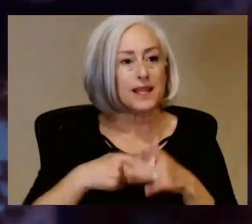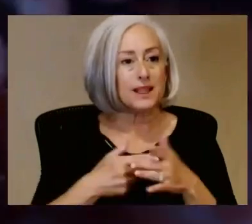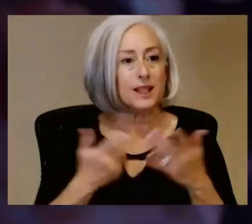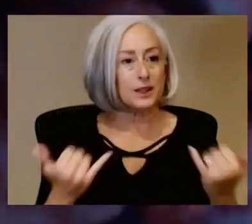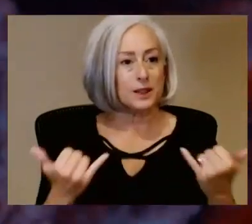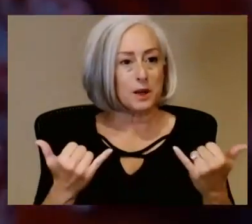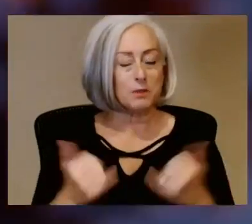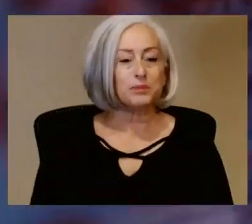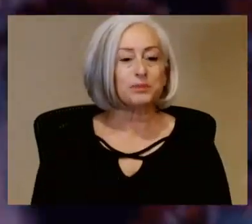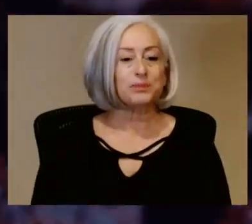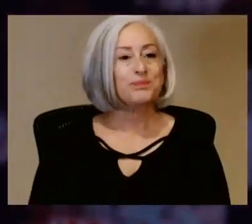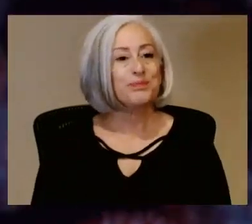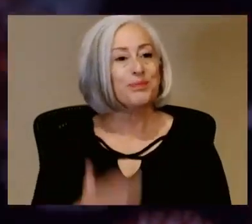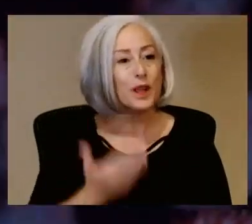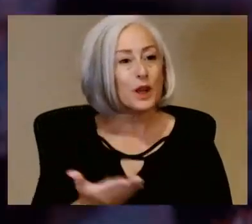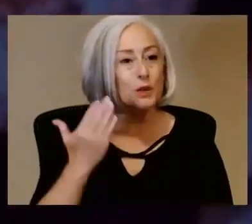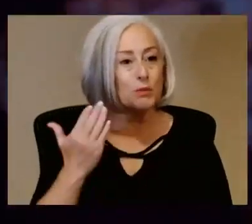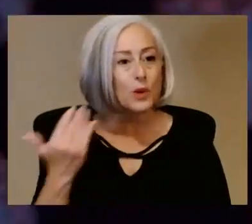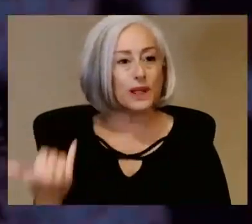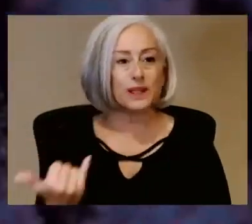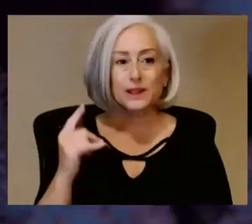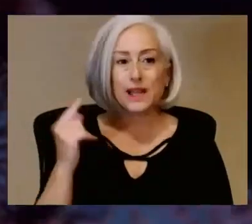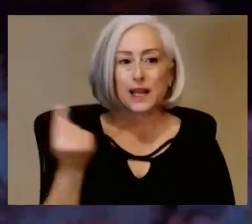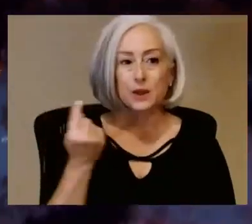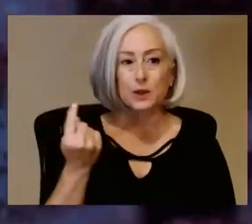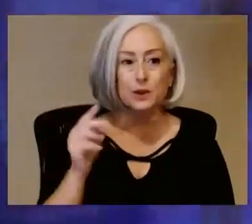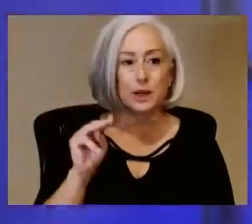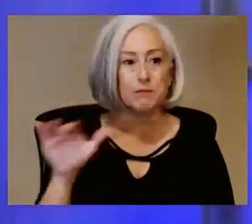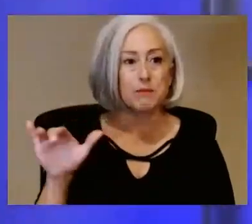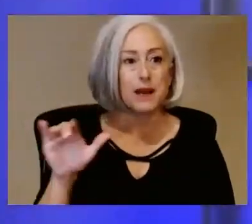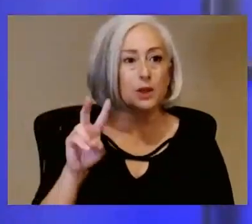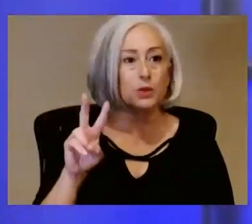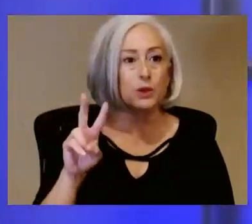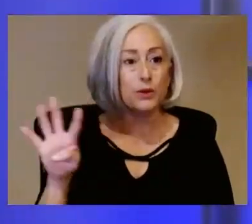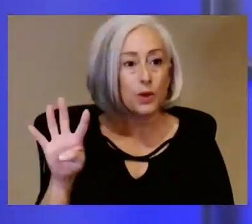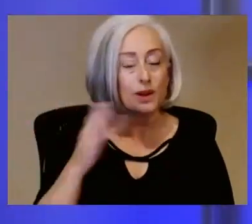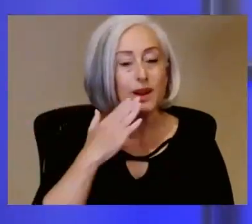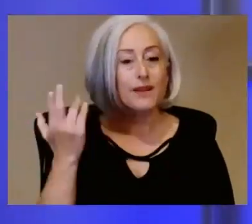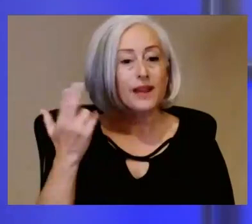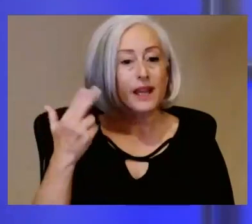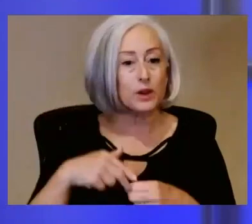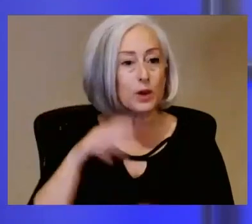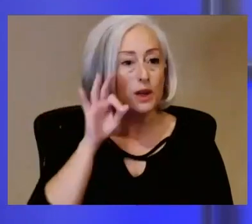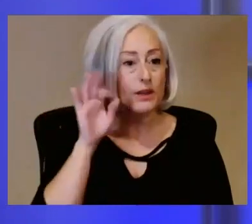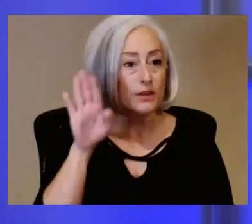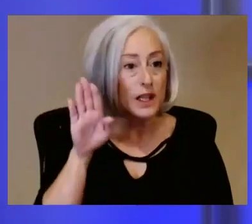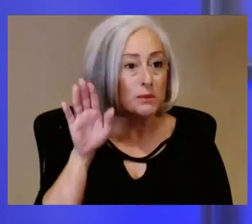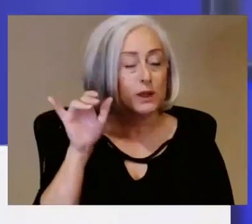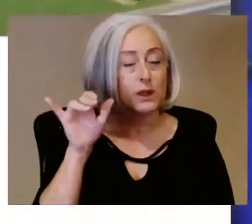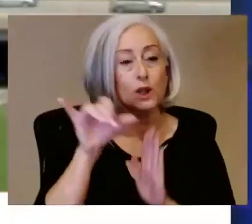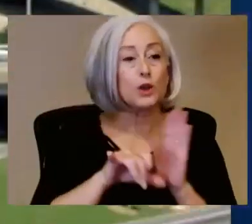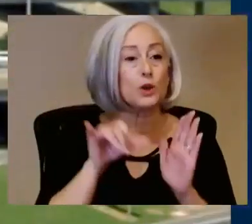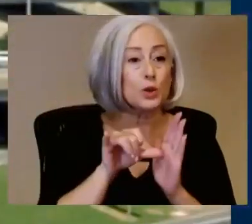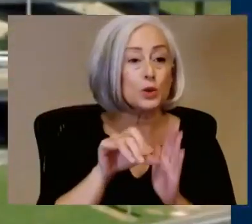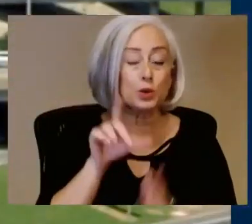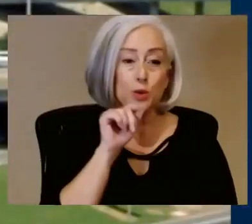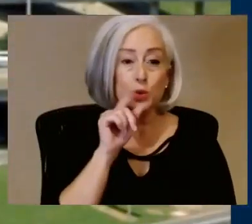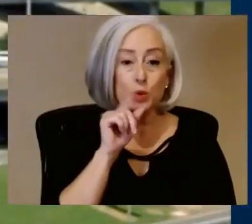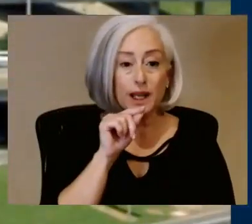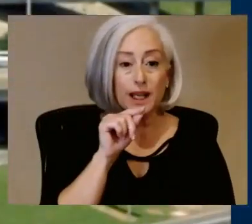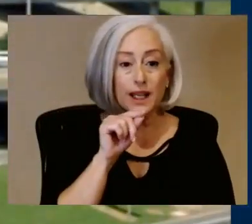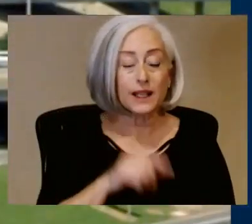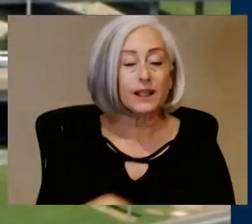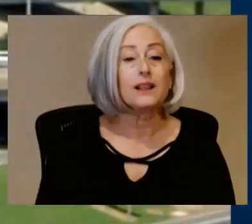Good morning to you. It is Tuesday, May 24th. Thank you so much for being with us here on Facebook, YouTube, and on Twitter. Coming up, a blood emergency